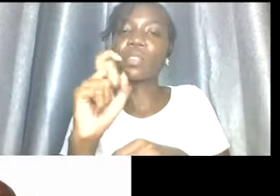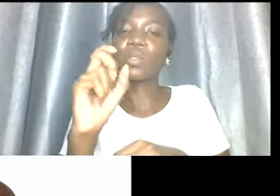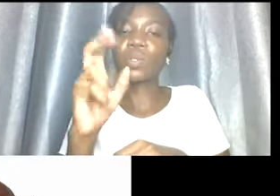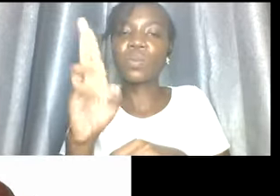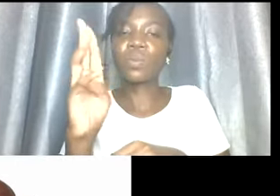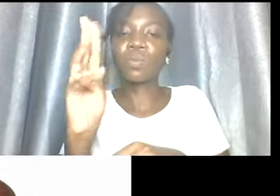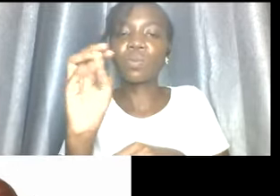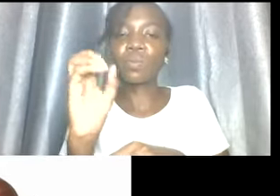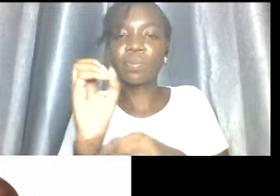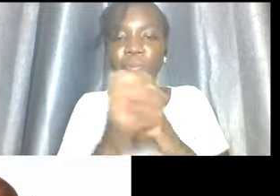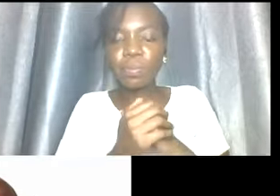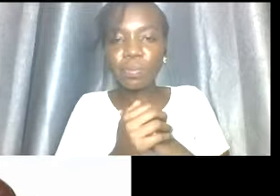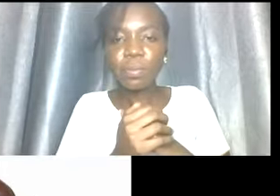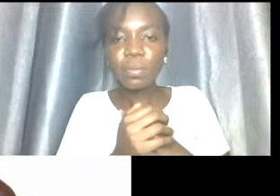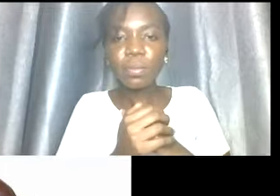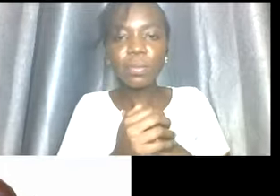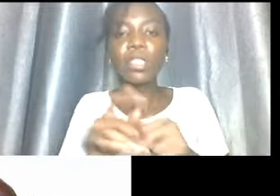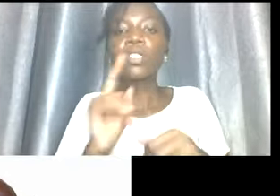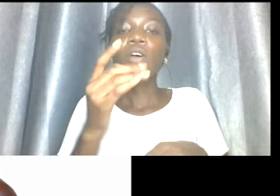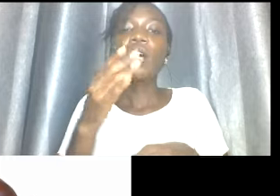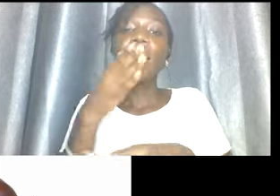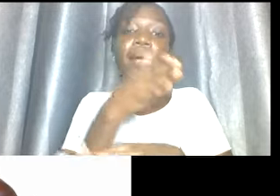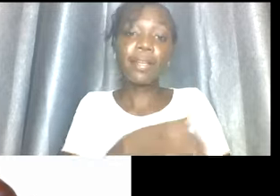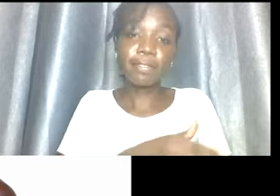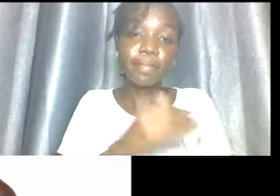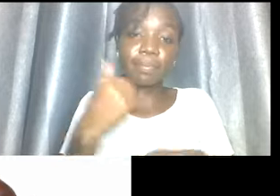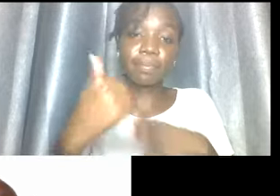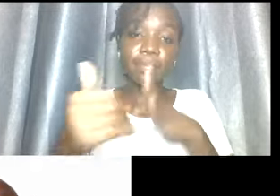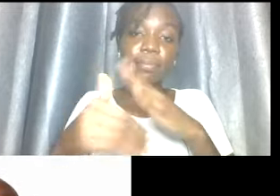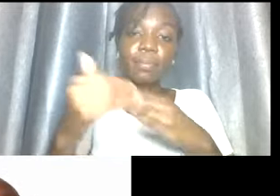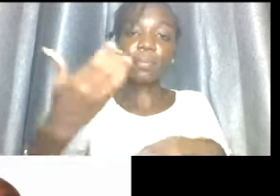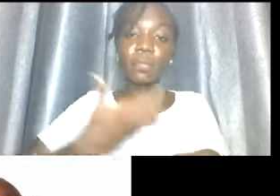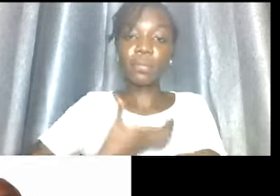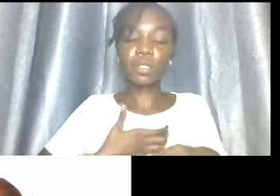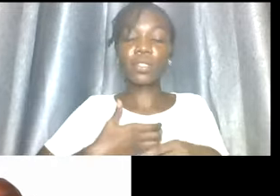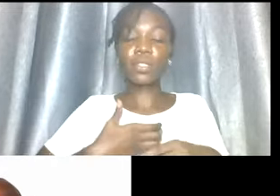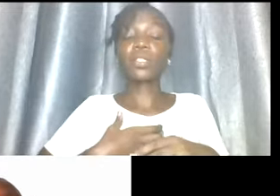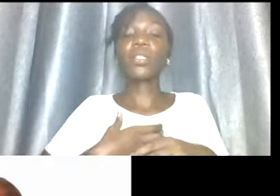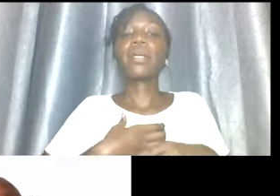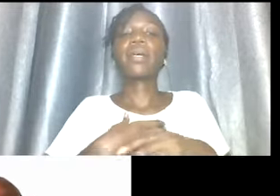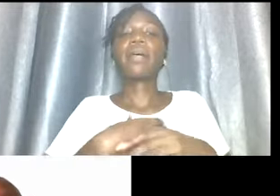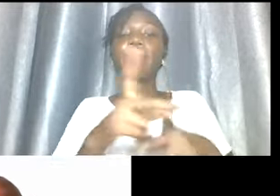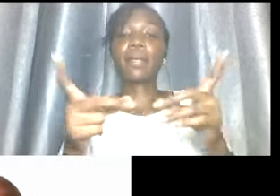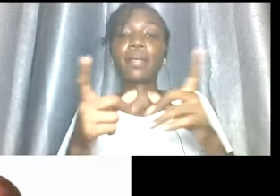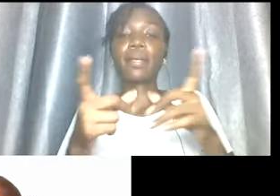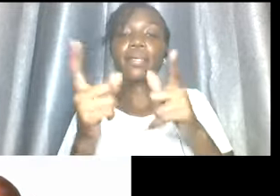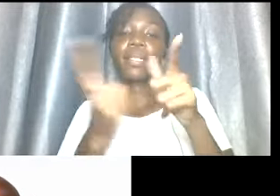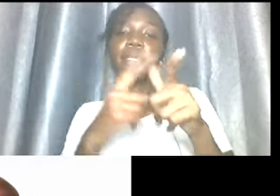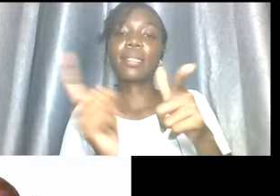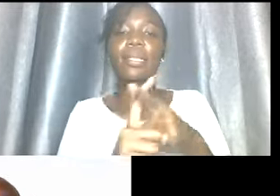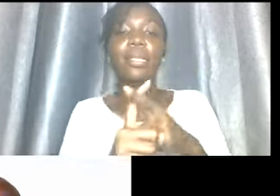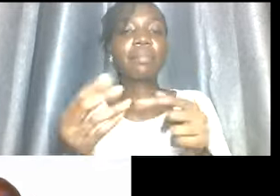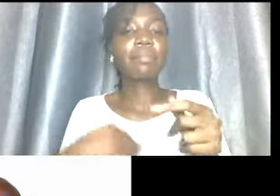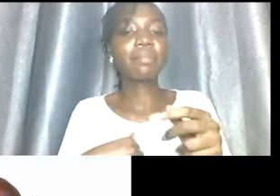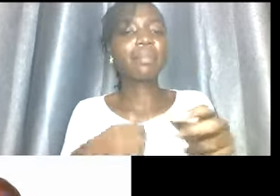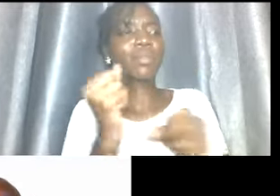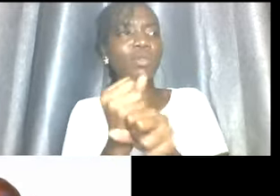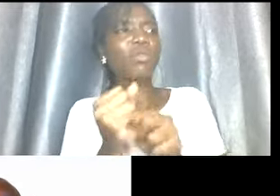But after being in the organization and being a part of something that was just starting, almost brand new,